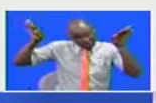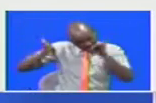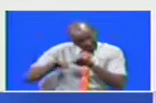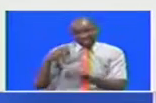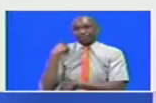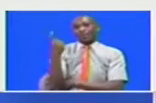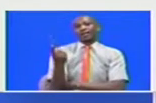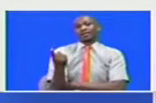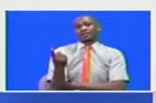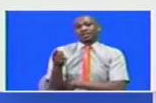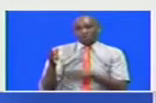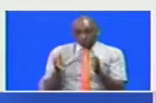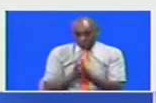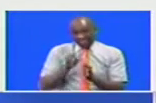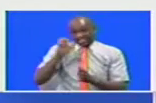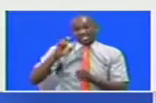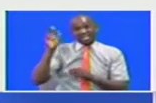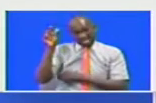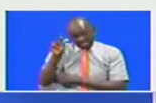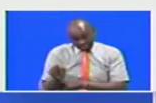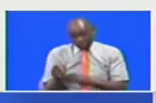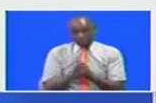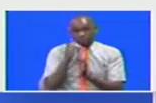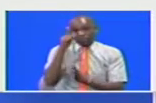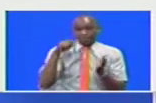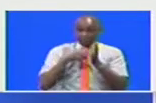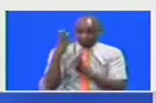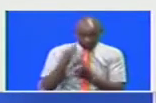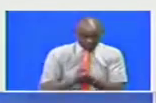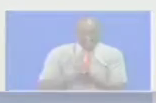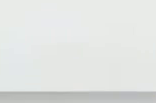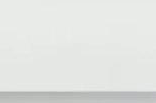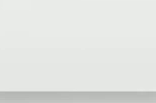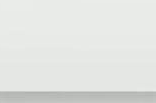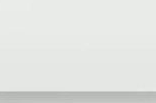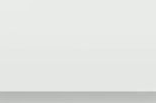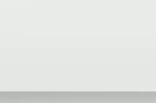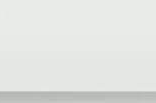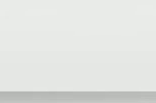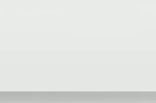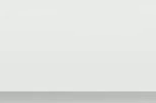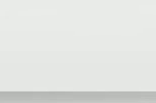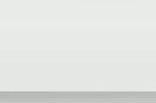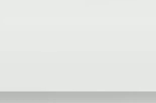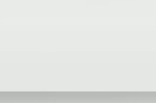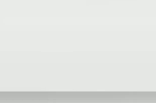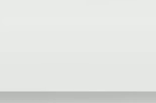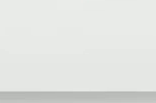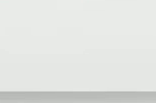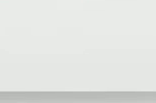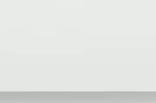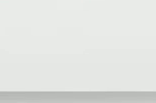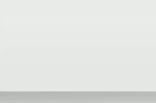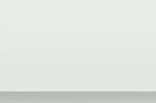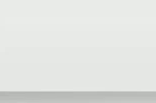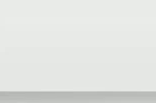million, followed closely by Eastern region with 1.4 million. Nairobi City and Nyanza region are in a neck-to-neck race with almost